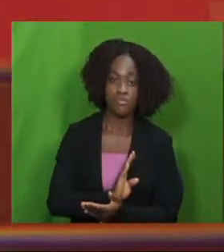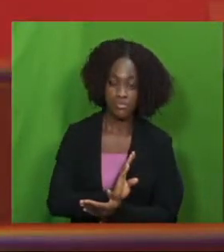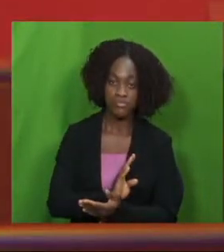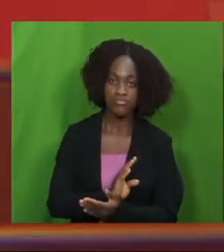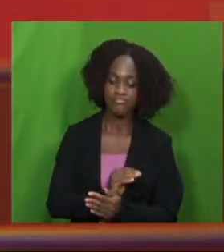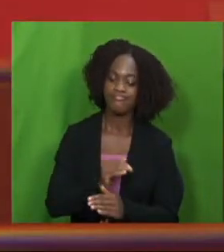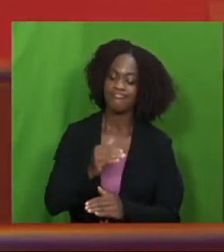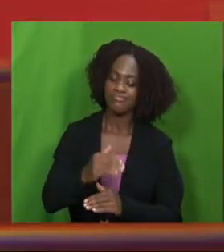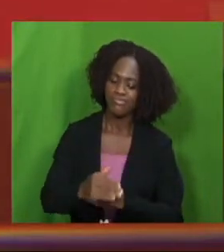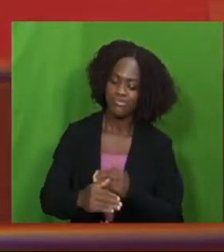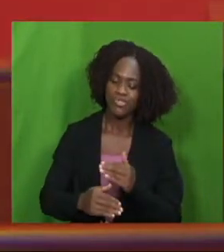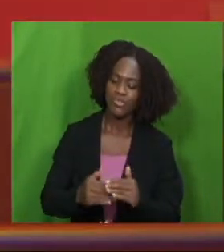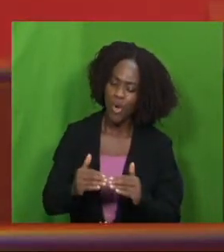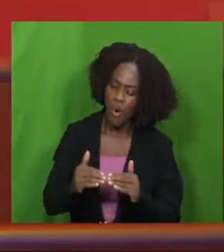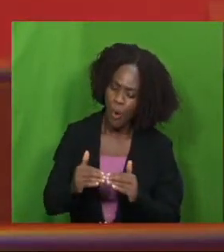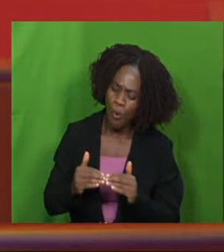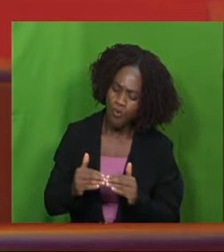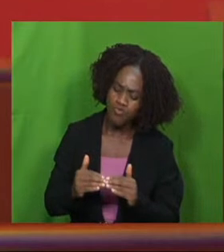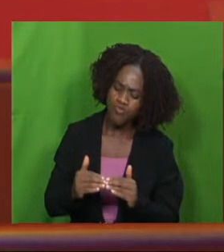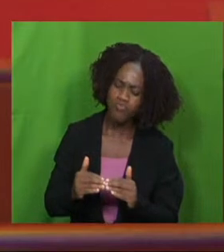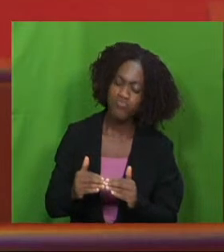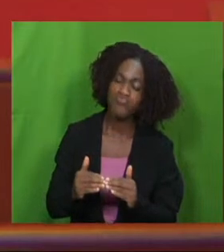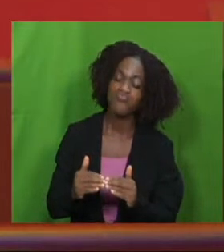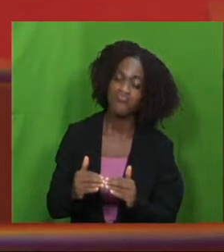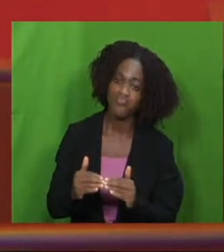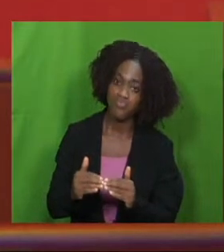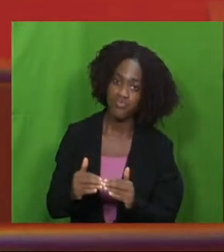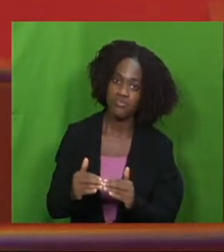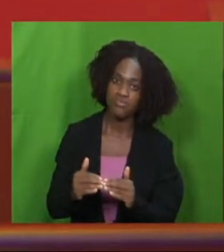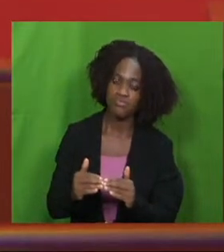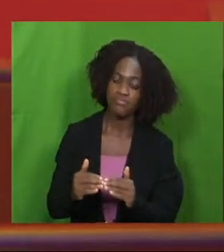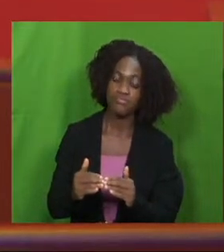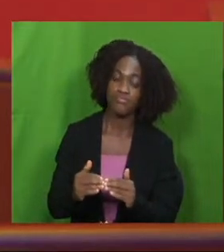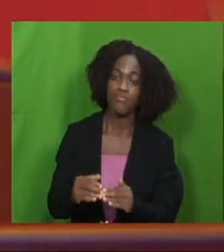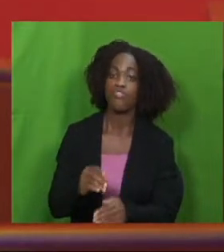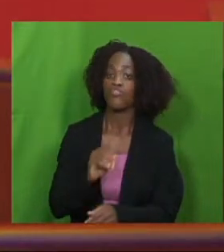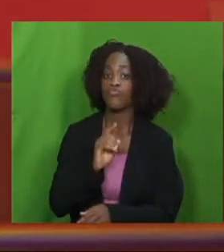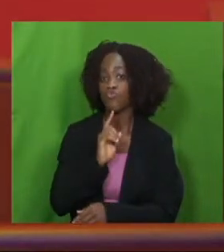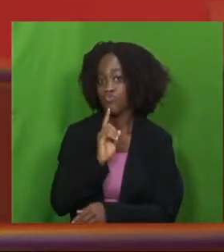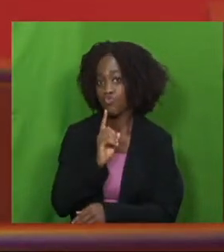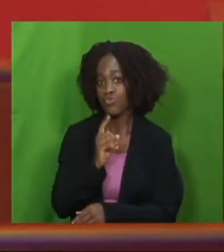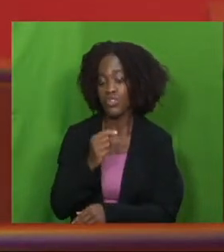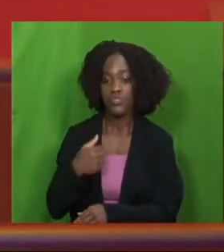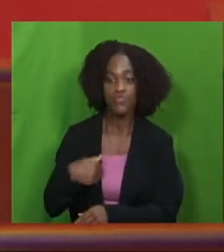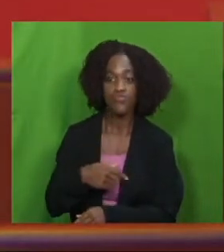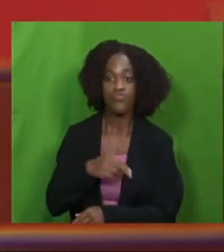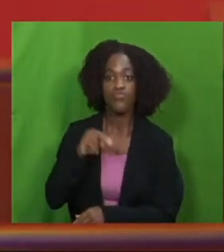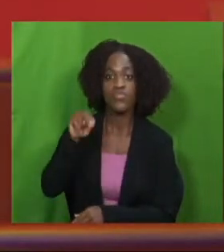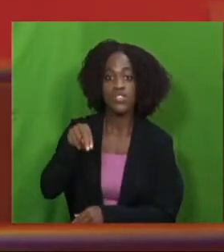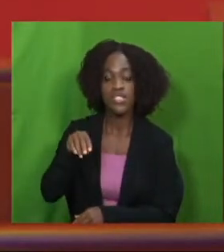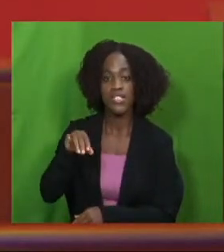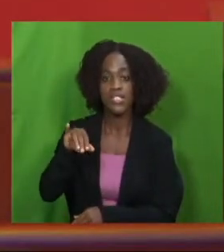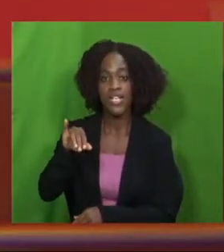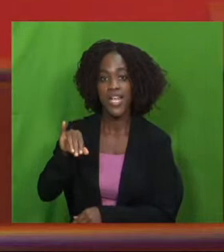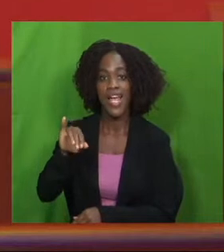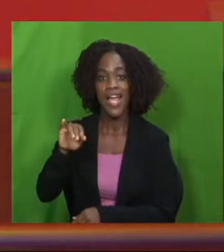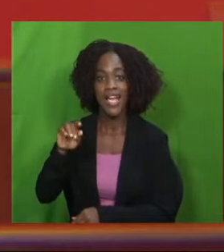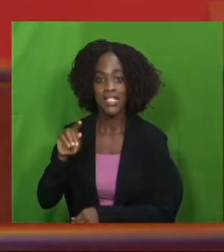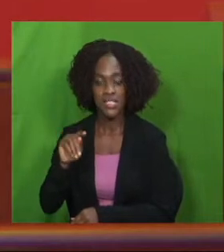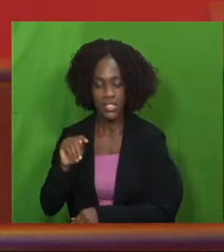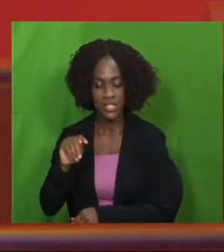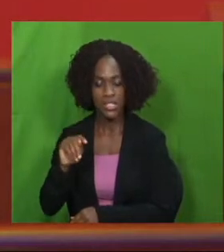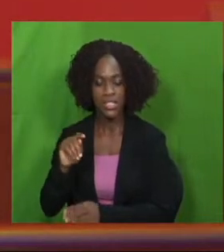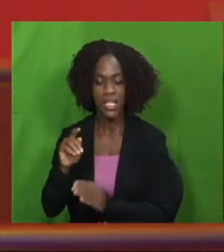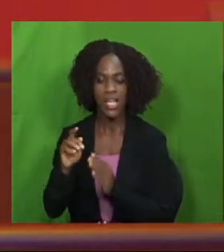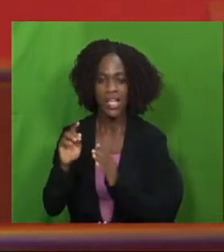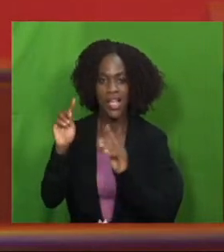far. Definitely, we are going to procure the services of IT to make sure